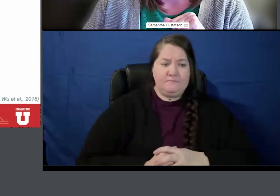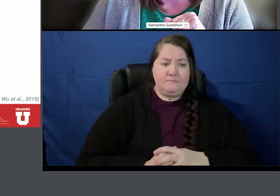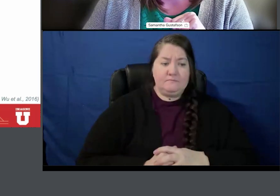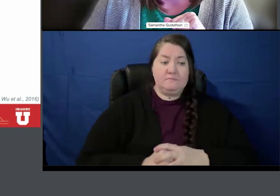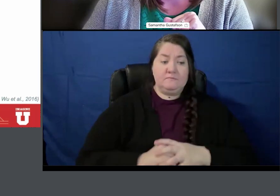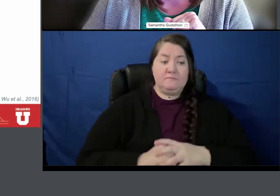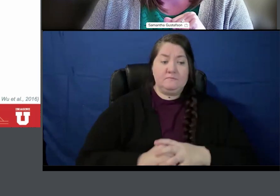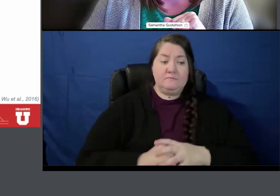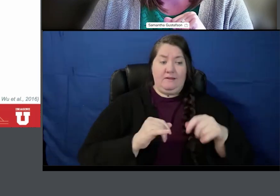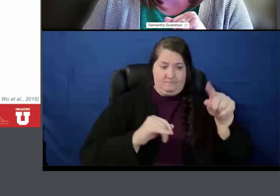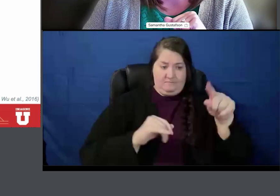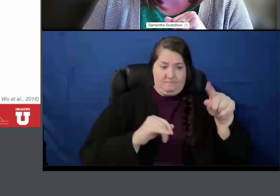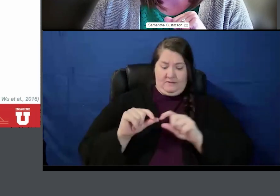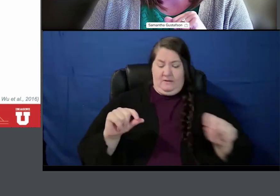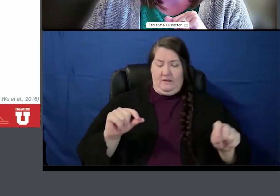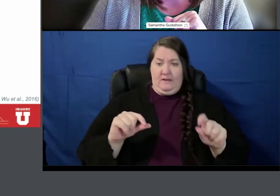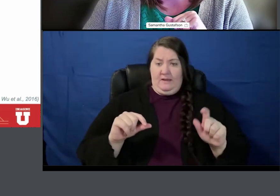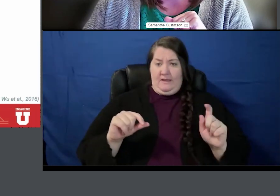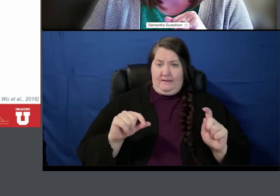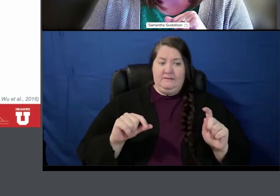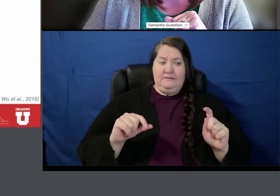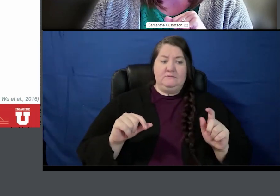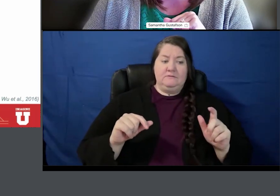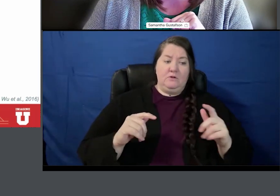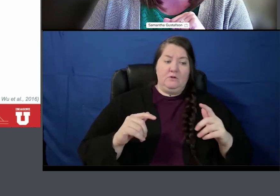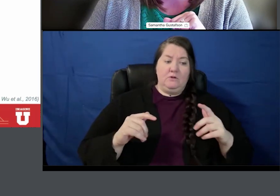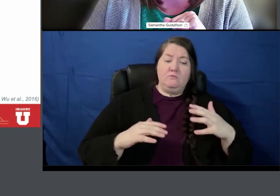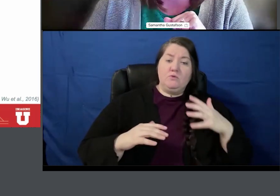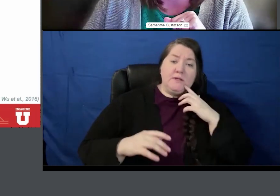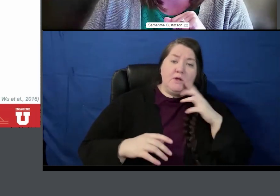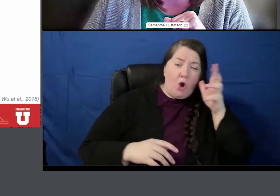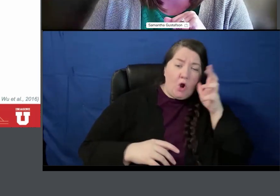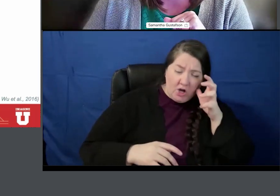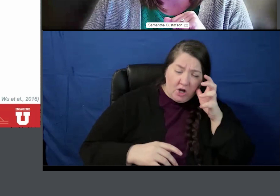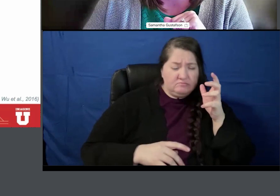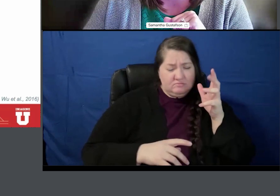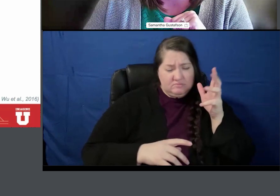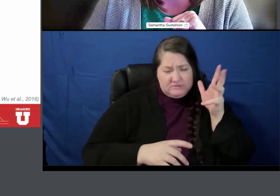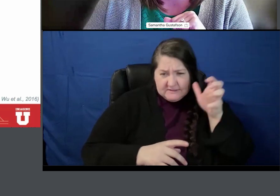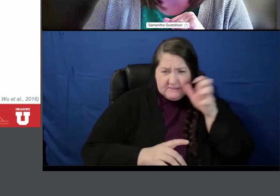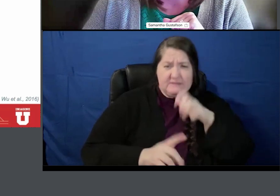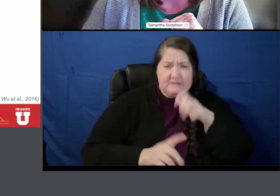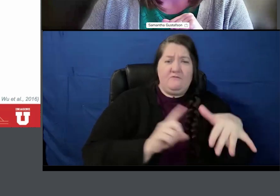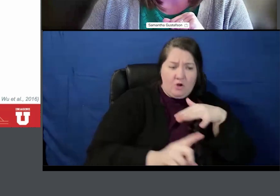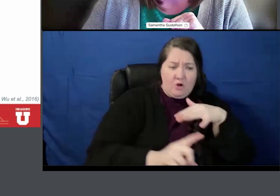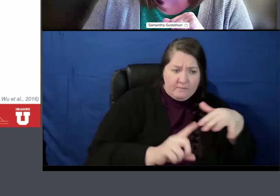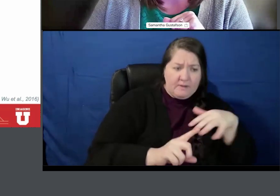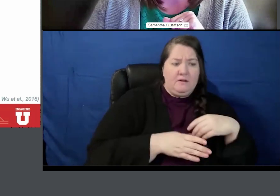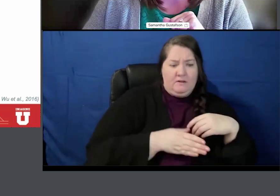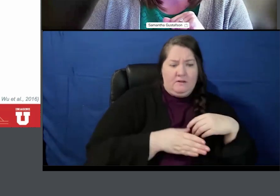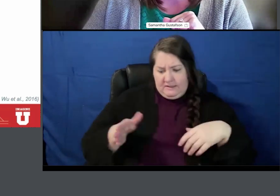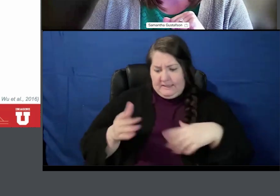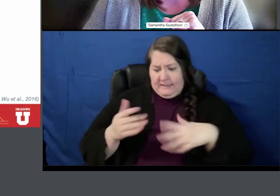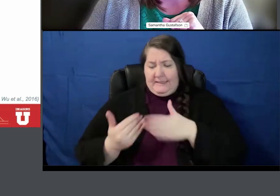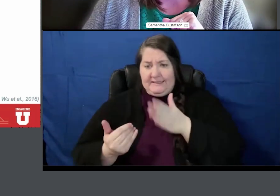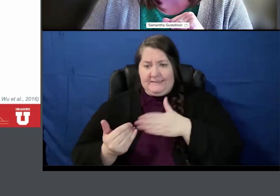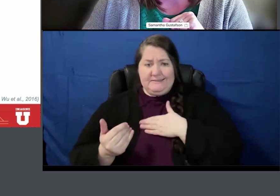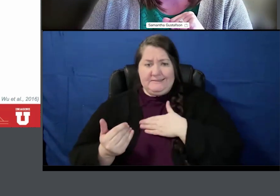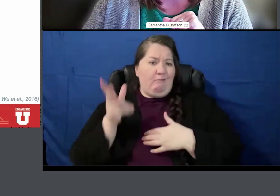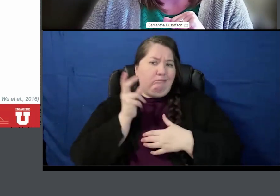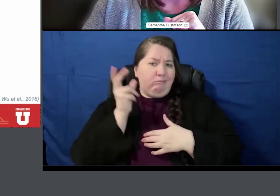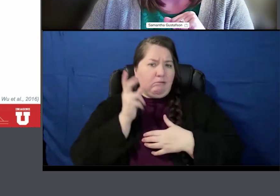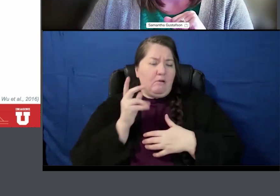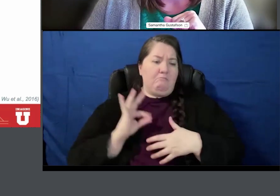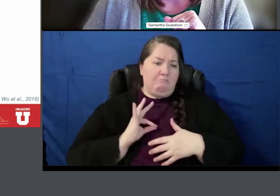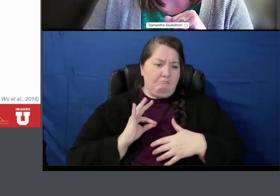x-axis here, we have the signal to noise ratio. So we have really difficult listening environments over on the left-hand side and really easy environments over on the